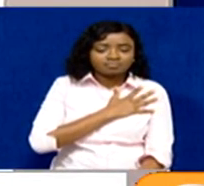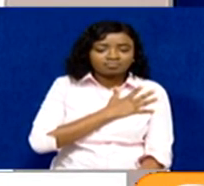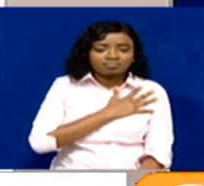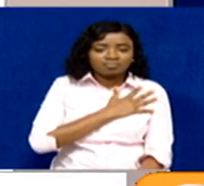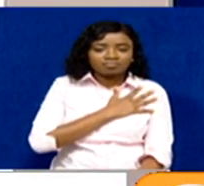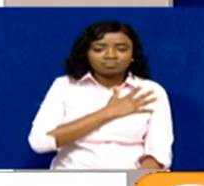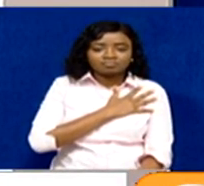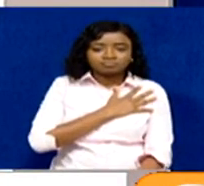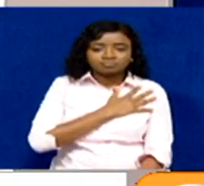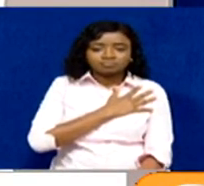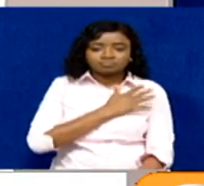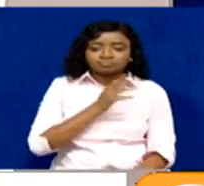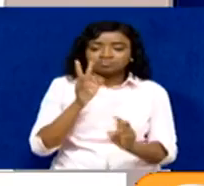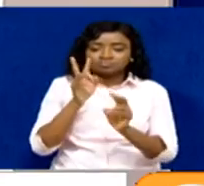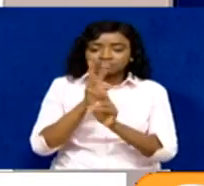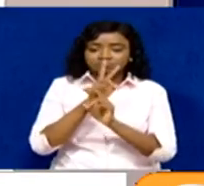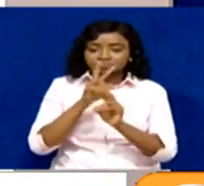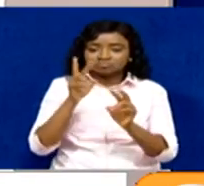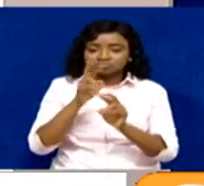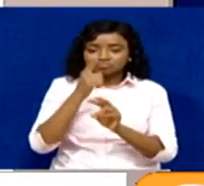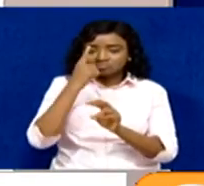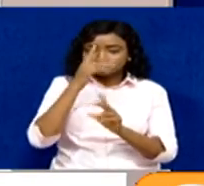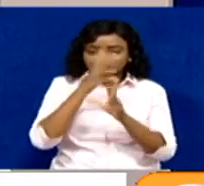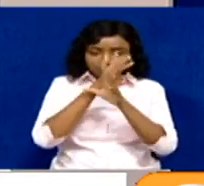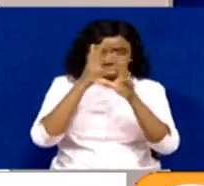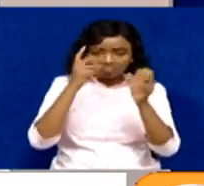for the flag bearer.